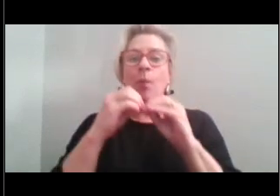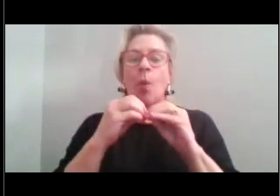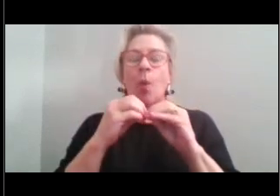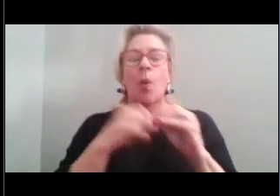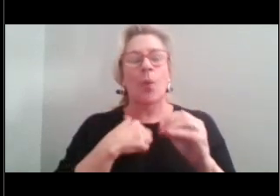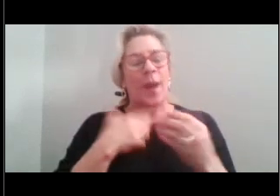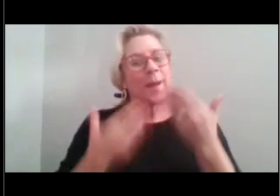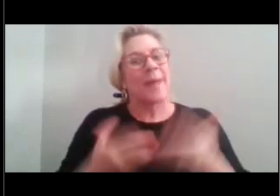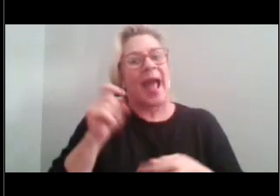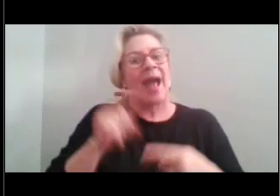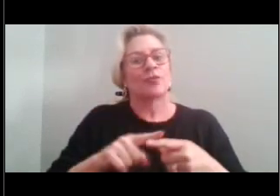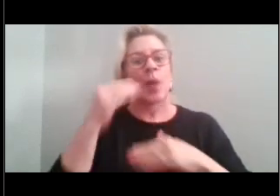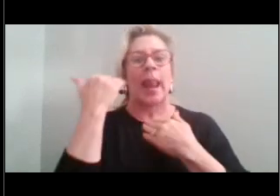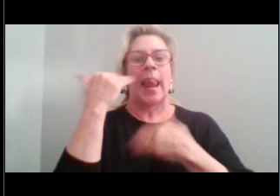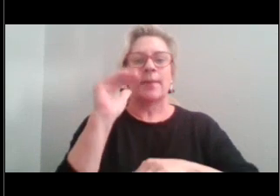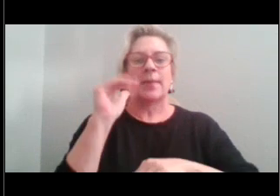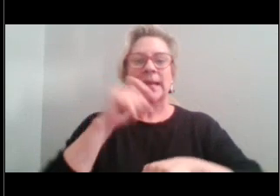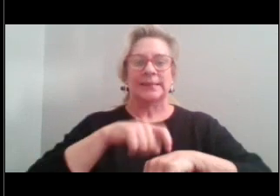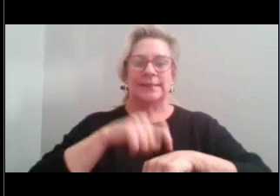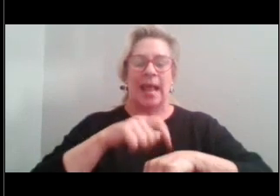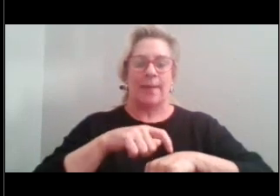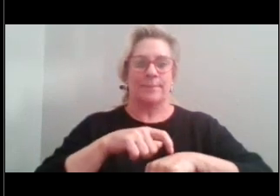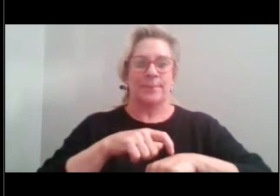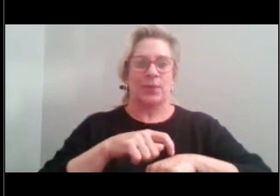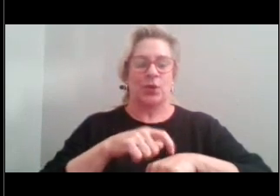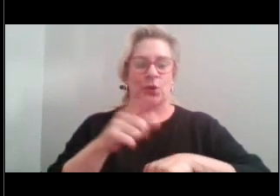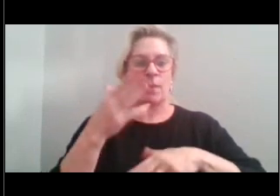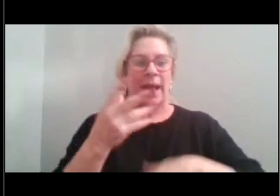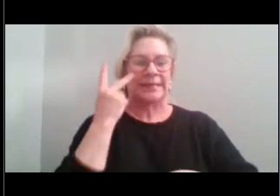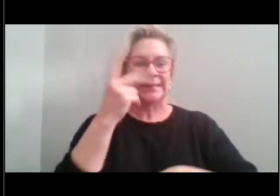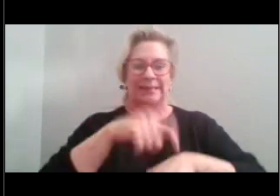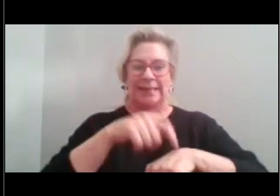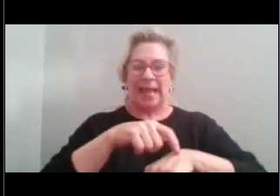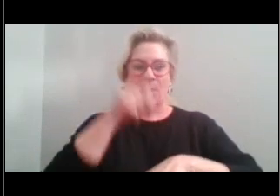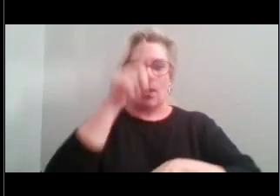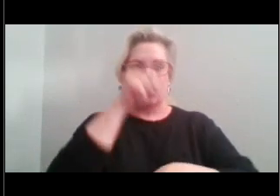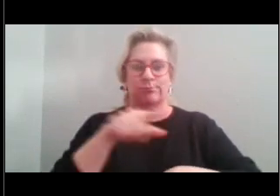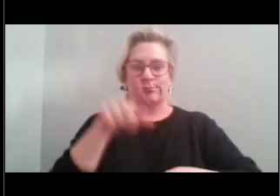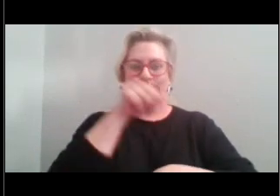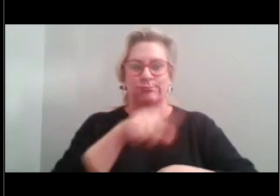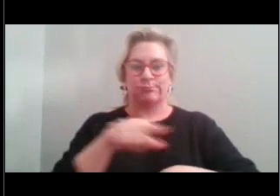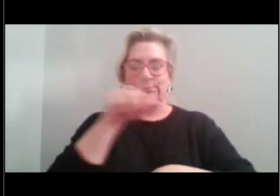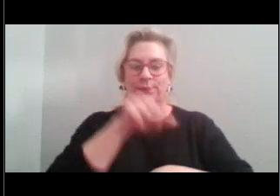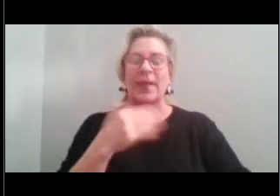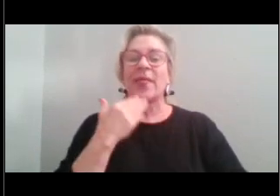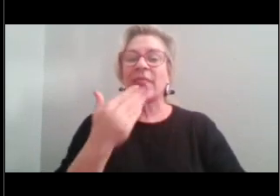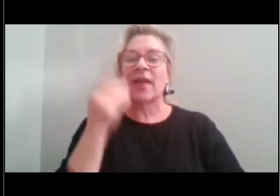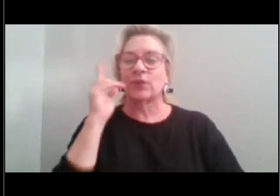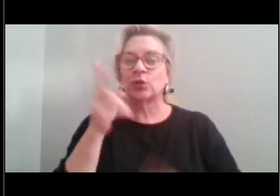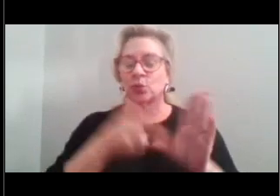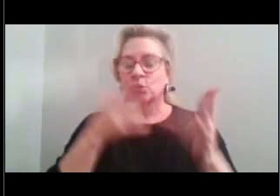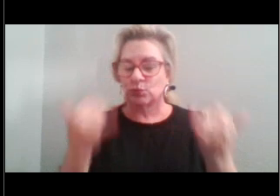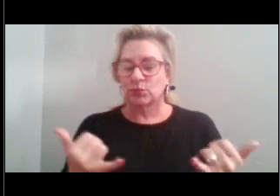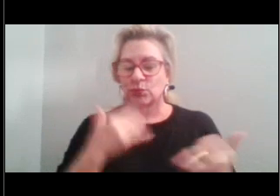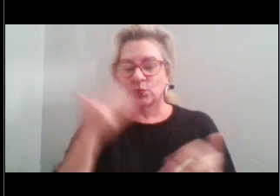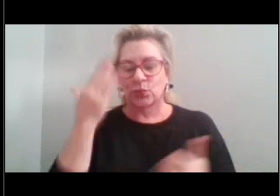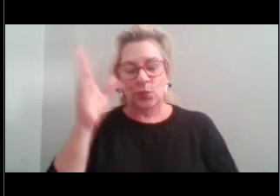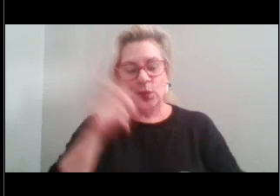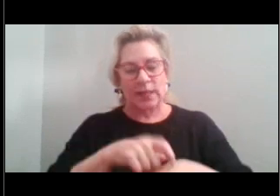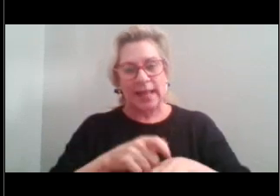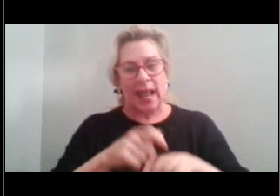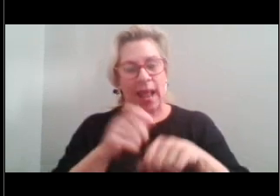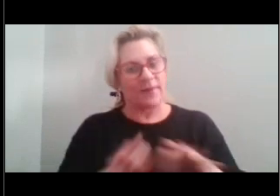limit comments to 1 minute if needed. You may see a timer on the screen. Thank you for joining us today. We know your time is valuable and we appreciate you sharing